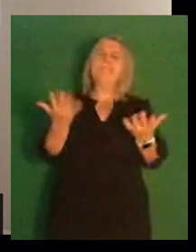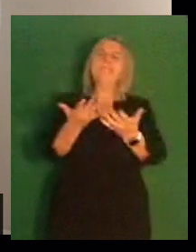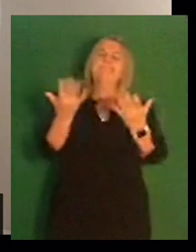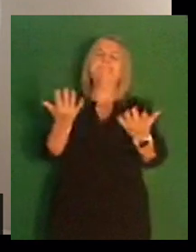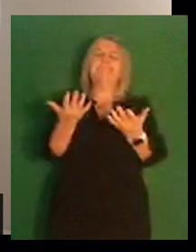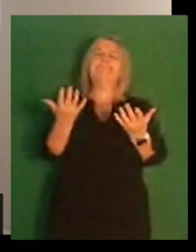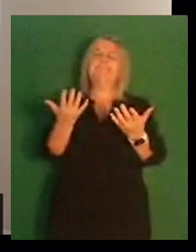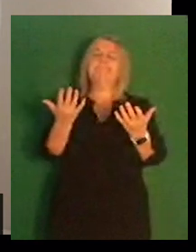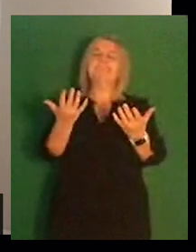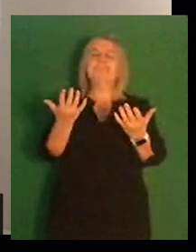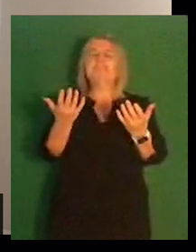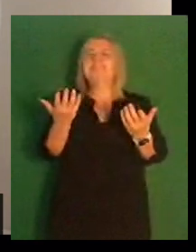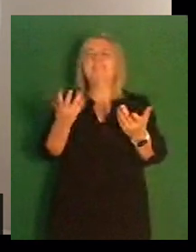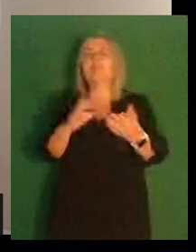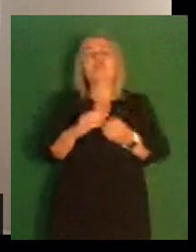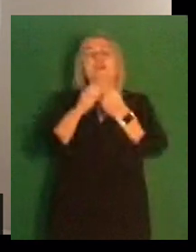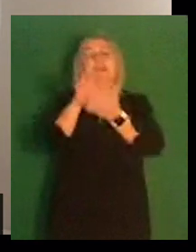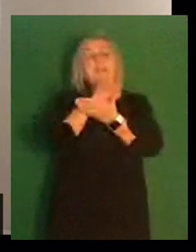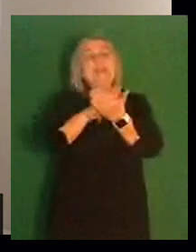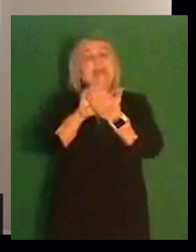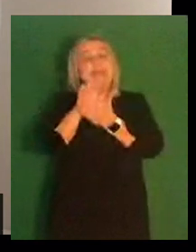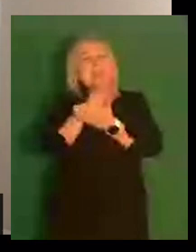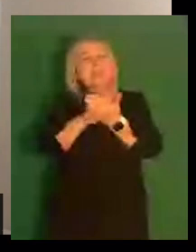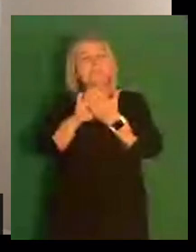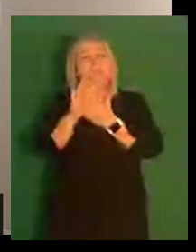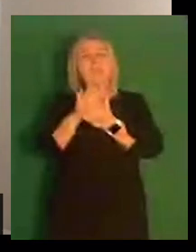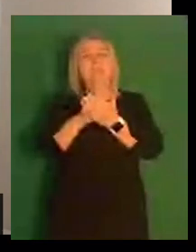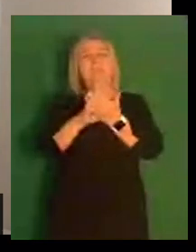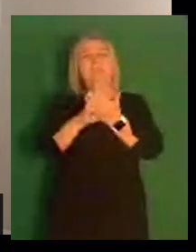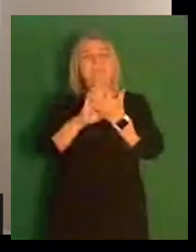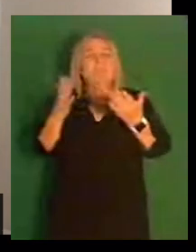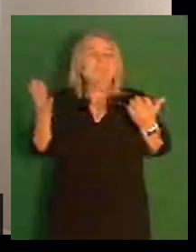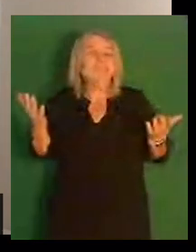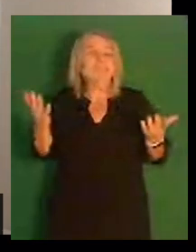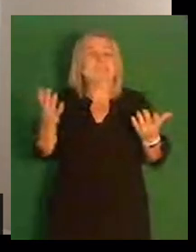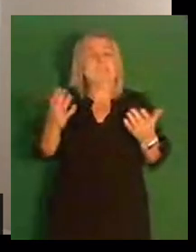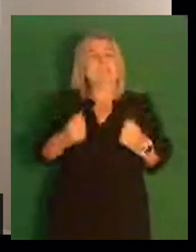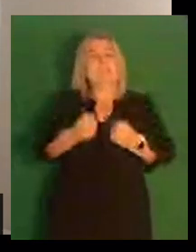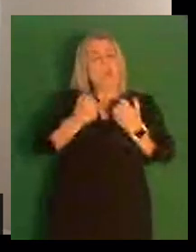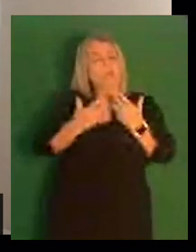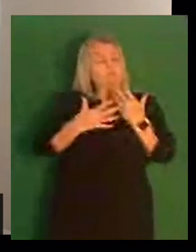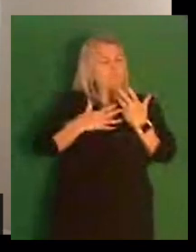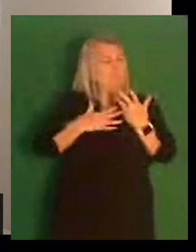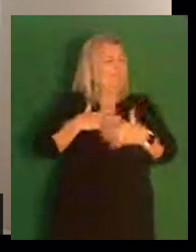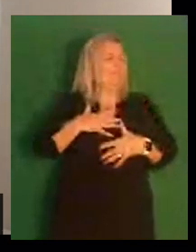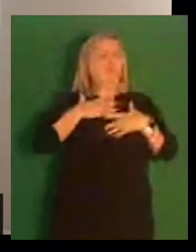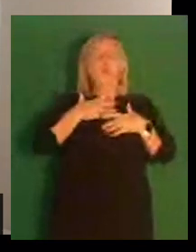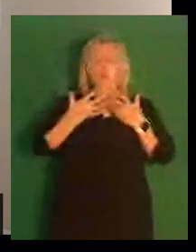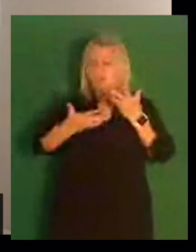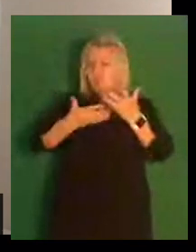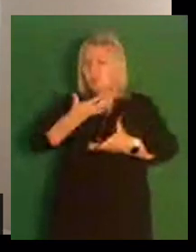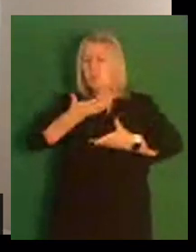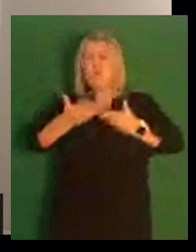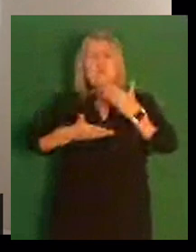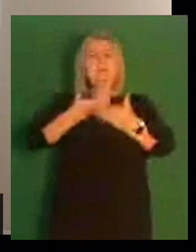to create meaning, to shape one's narrative, all these things that relate to self-actualization.